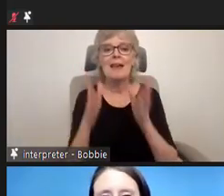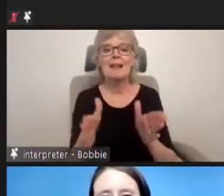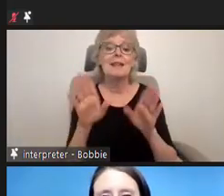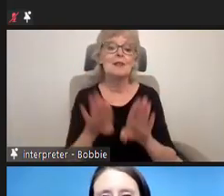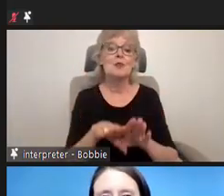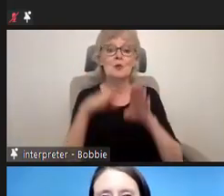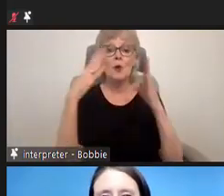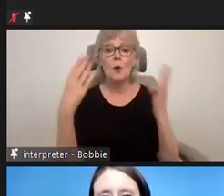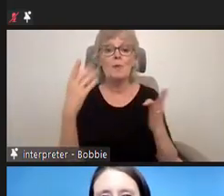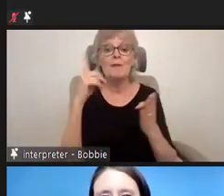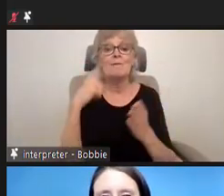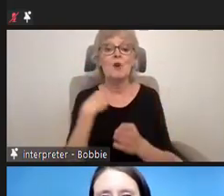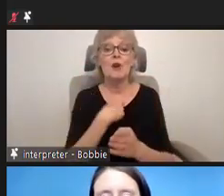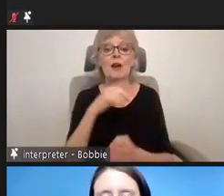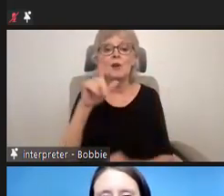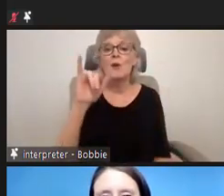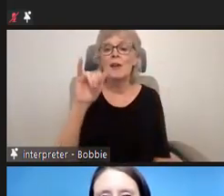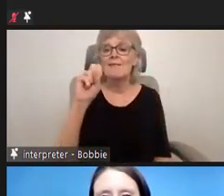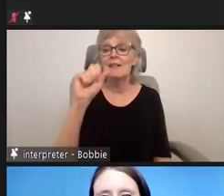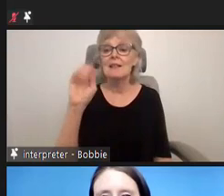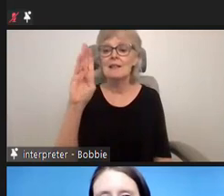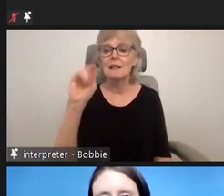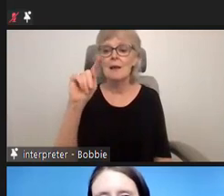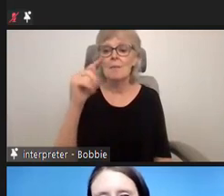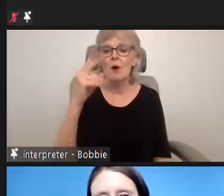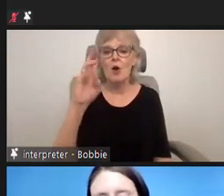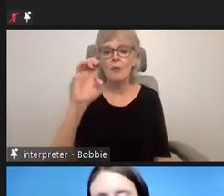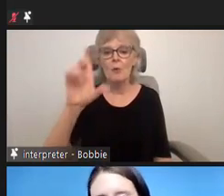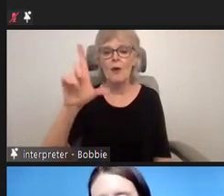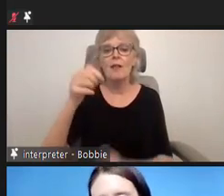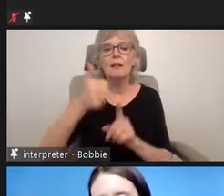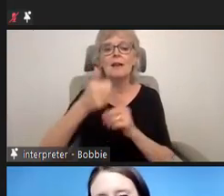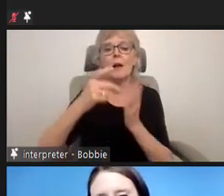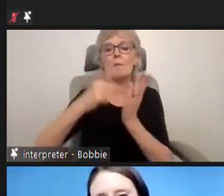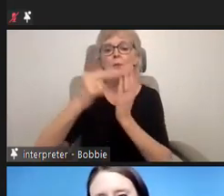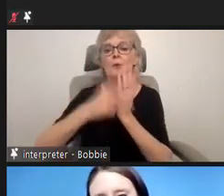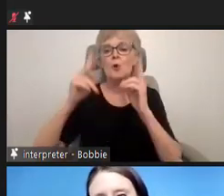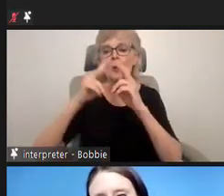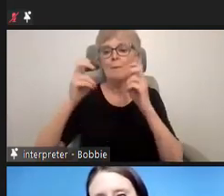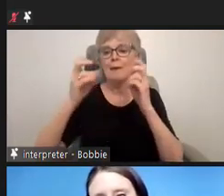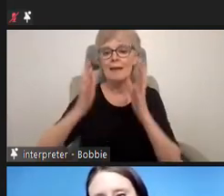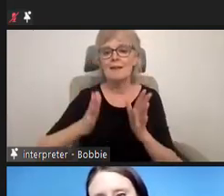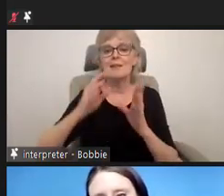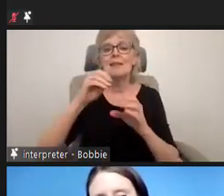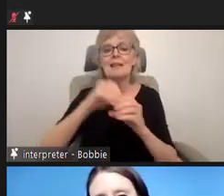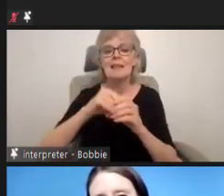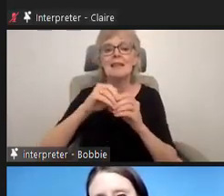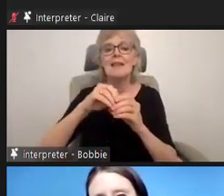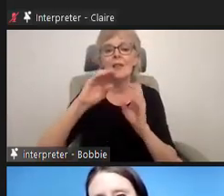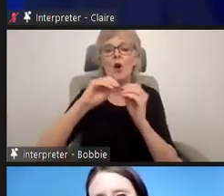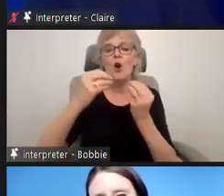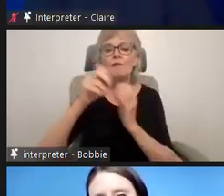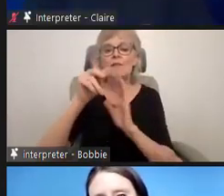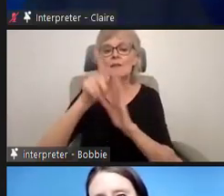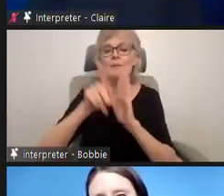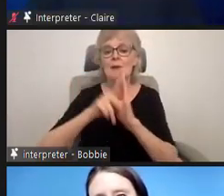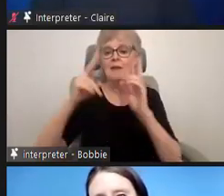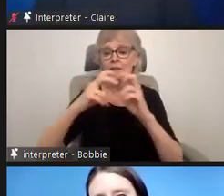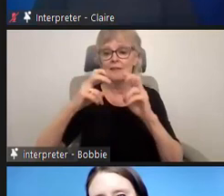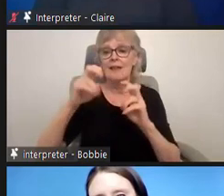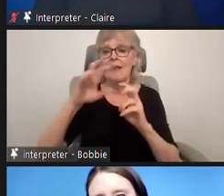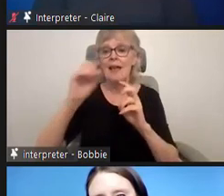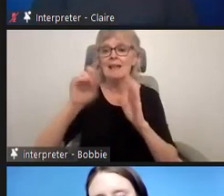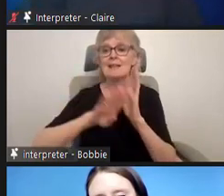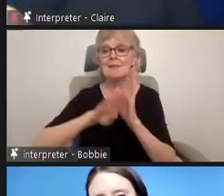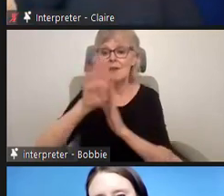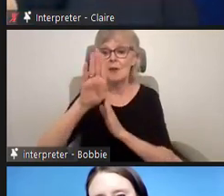things up for us, we have Lisa Bothwell. Lisa is a program analyst in the Office of Policy Analysis and Development